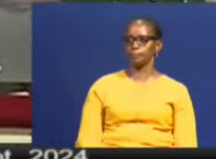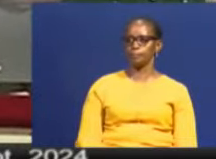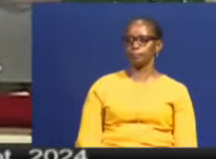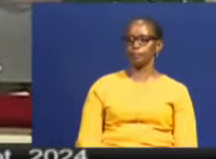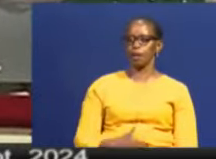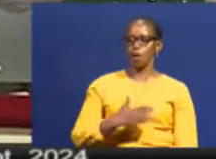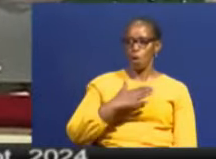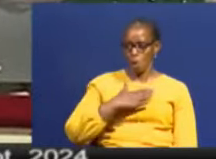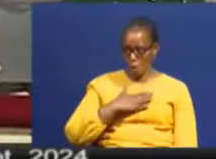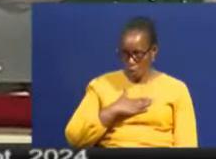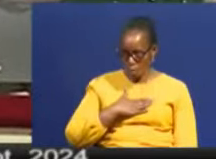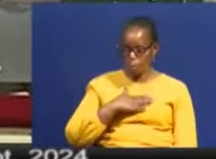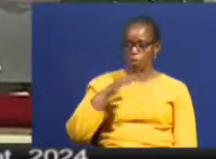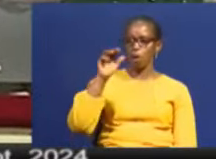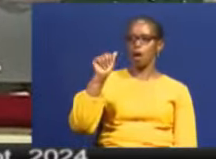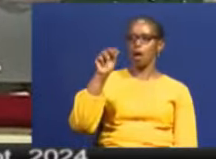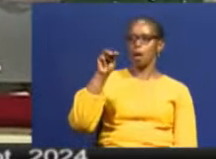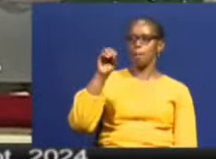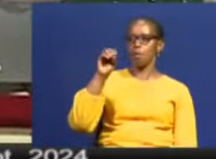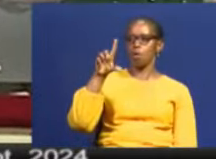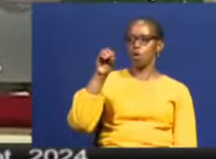Amolo Otiende.